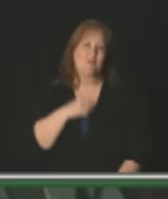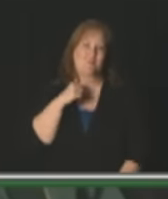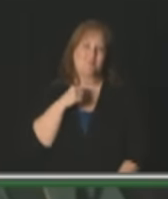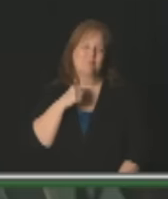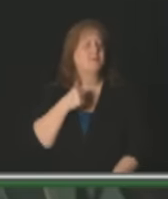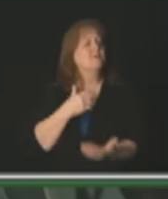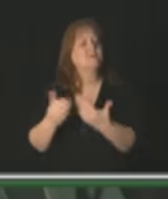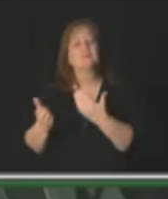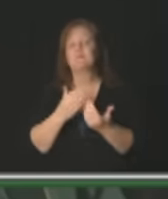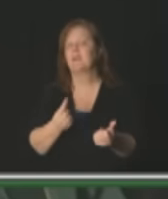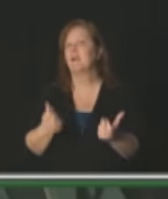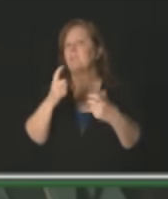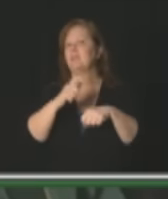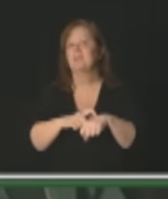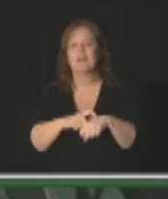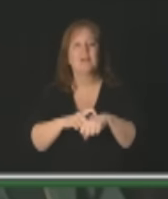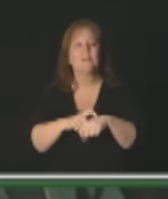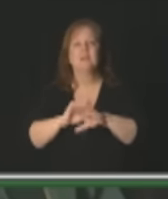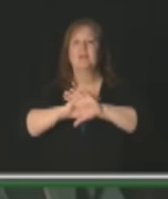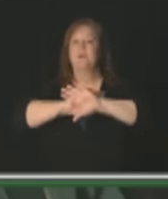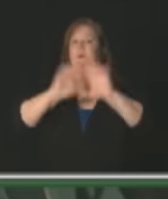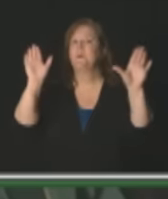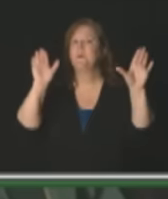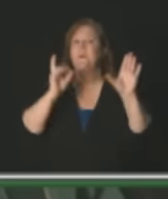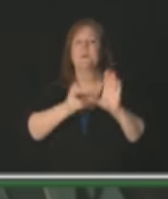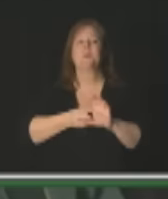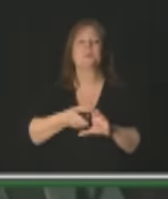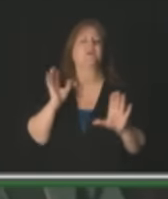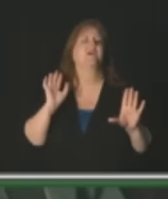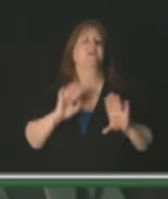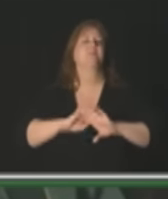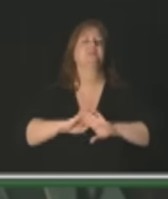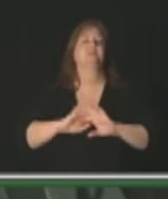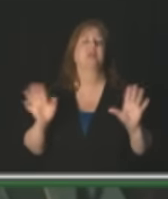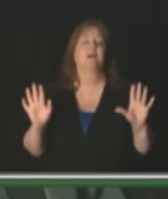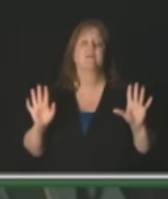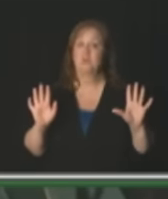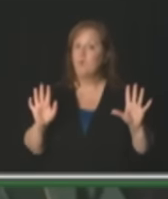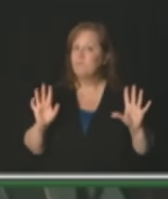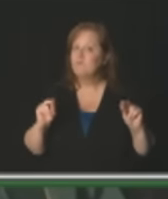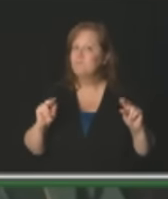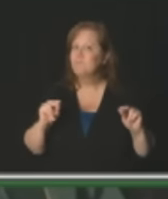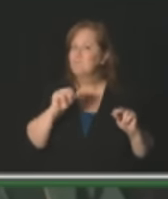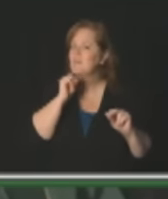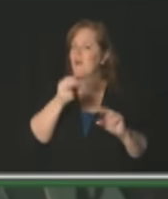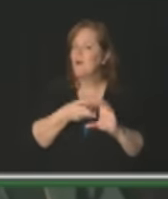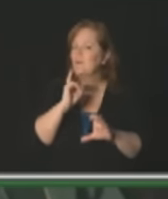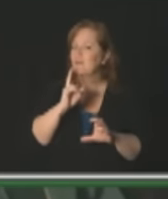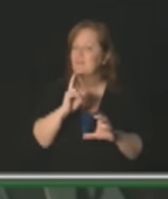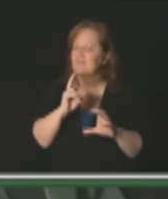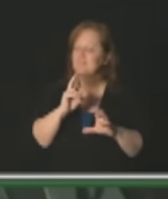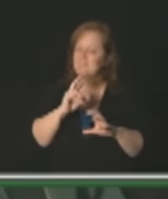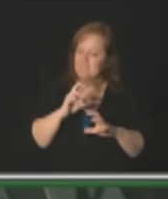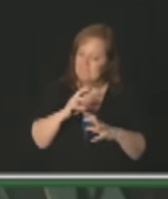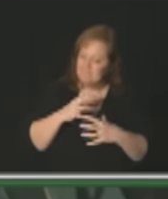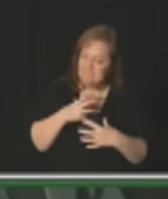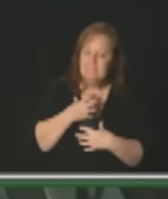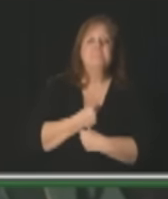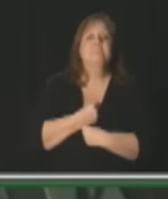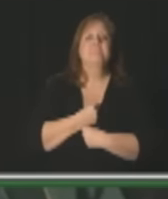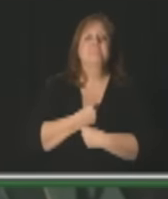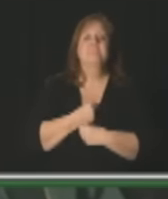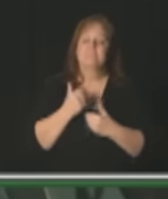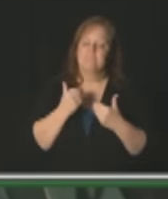how many times we decided we were going to quit, we did not quit. We pulled together and we pulled through it. And that's something I'm going to write home about.